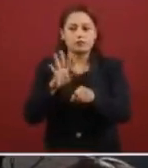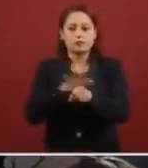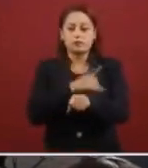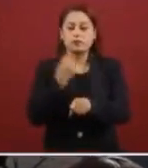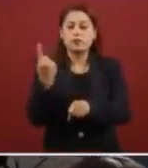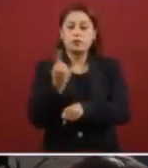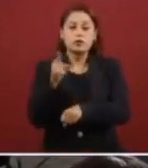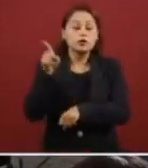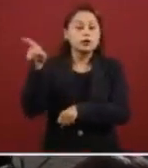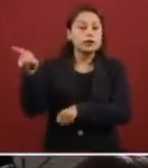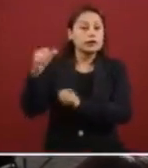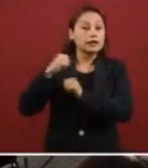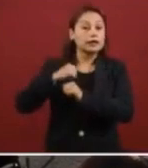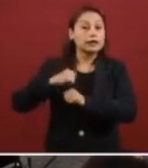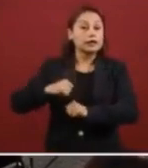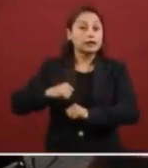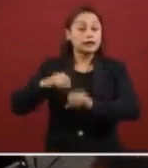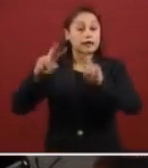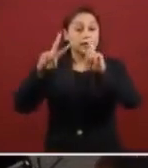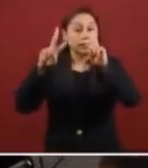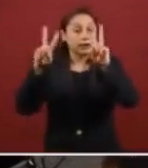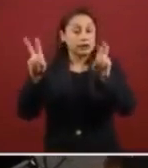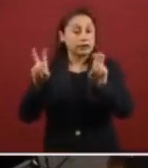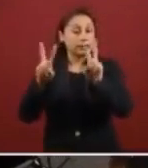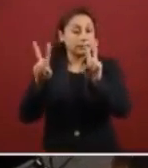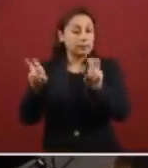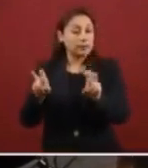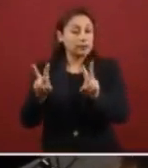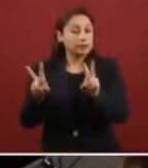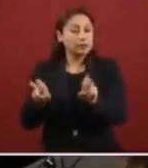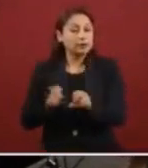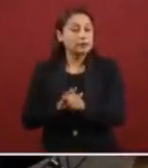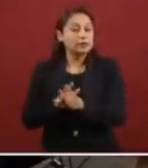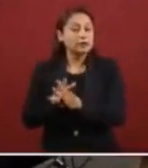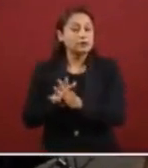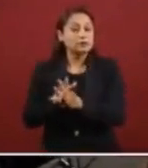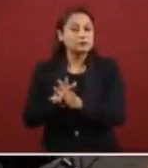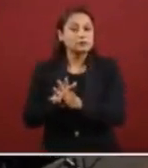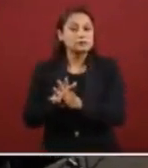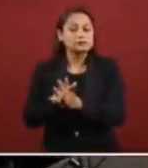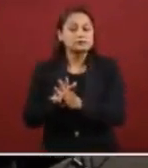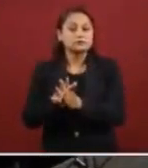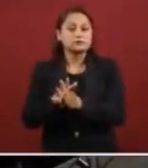with. He is with dealing with the whole, everything that's related to that,